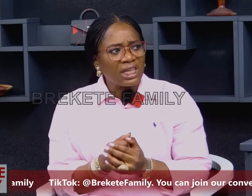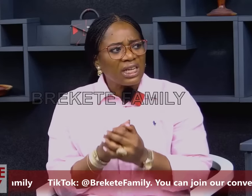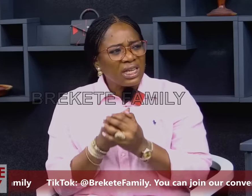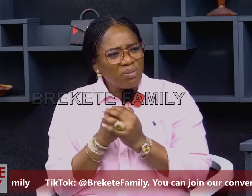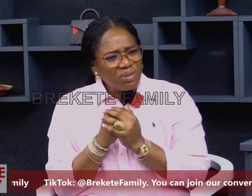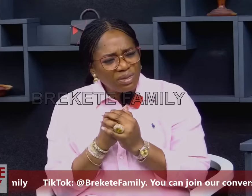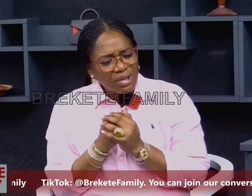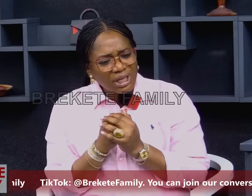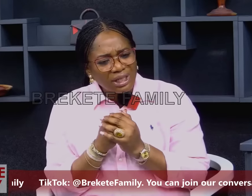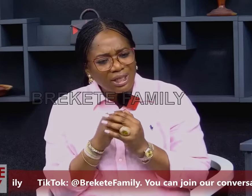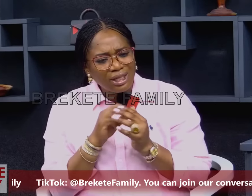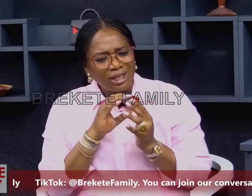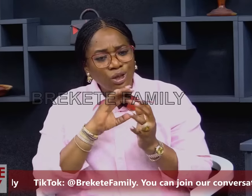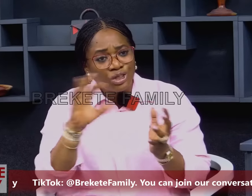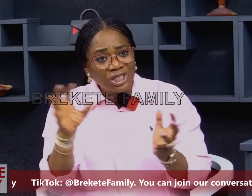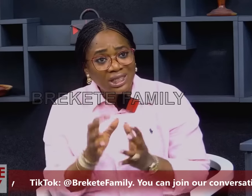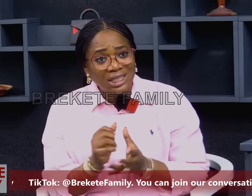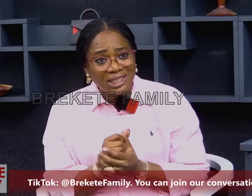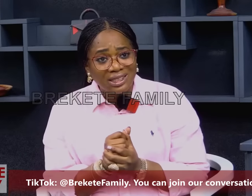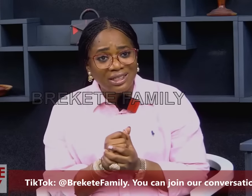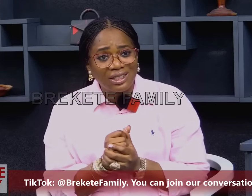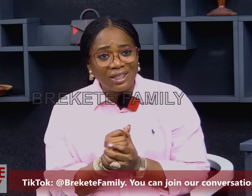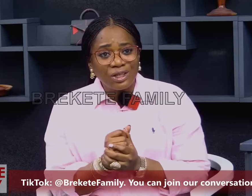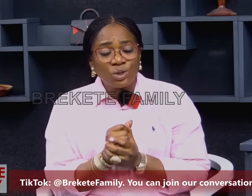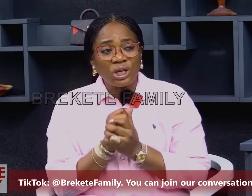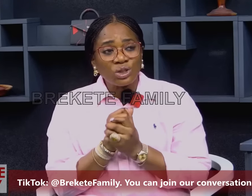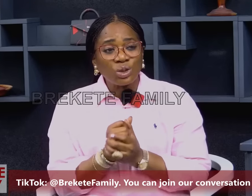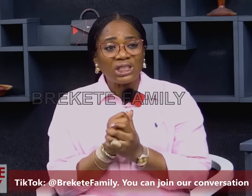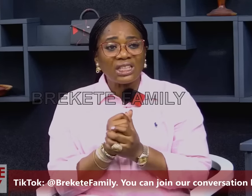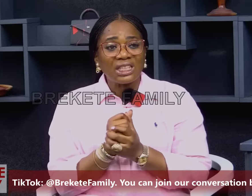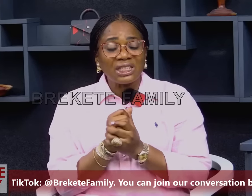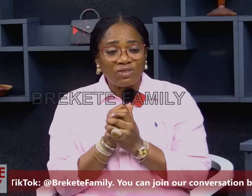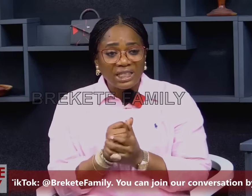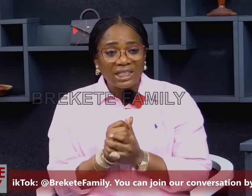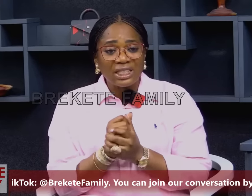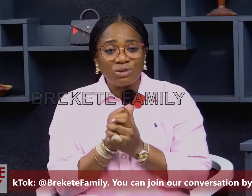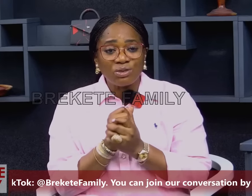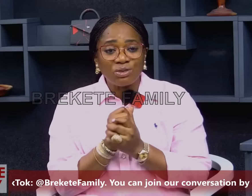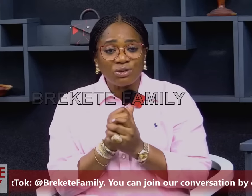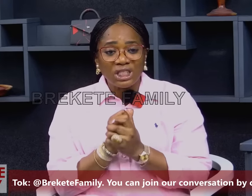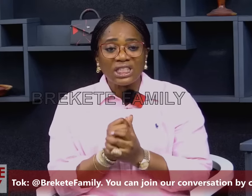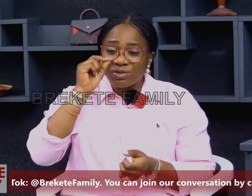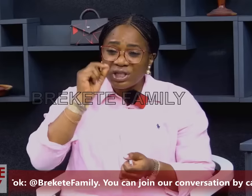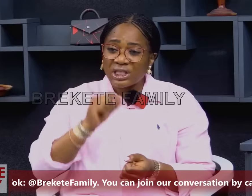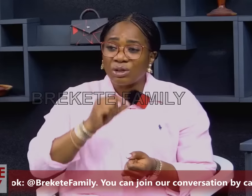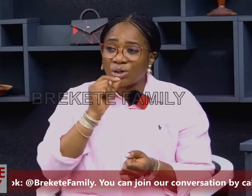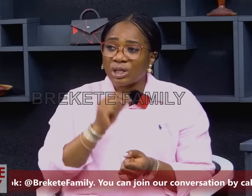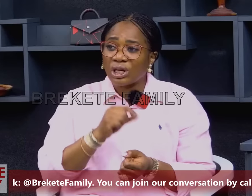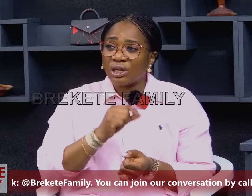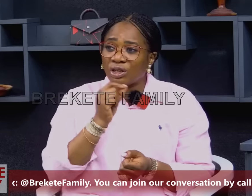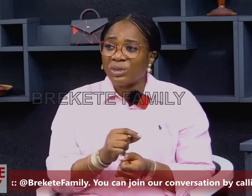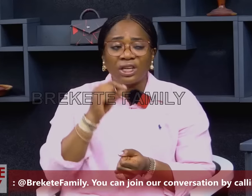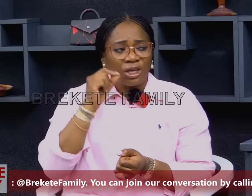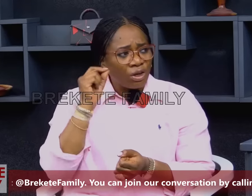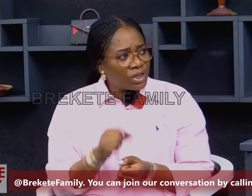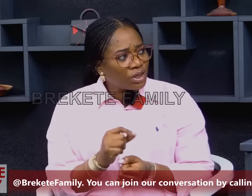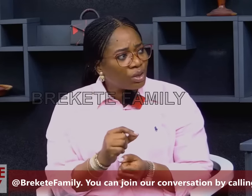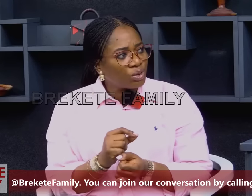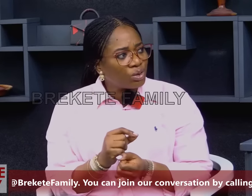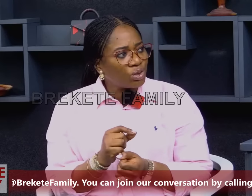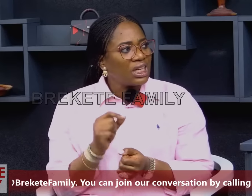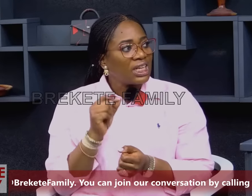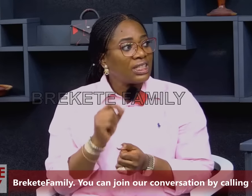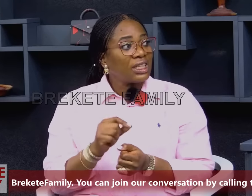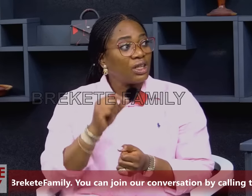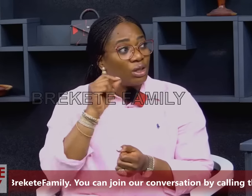investments in logistics to ensure that this vaccine reaches every single local